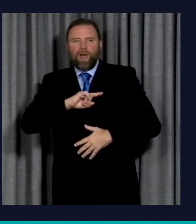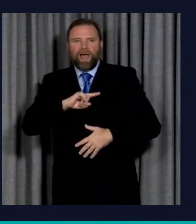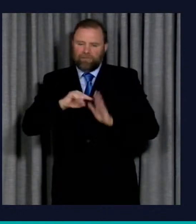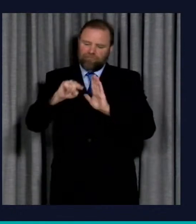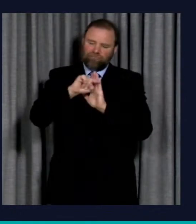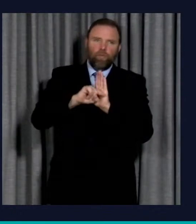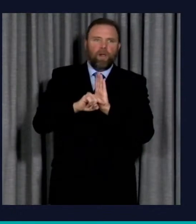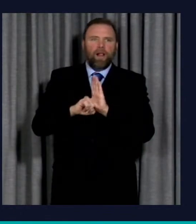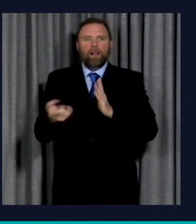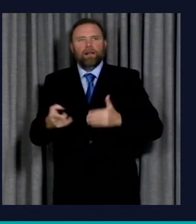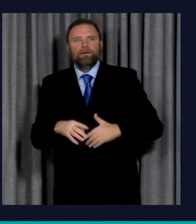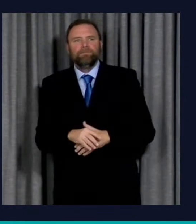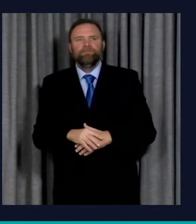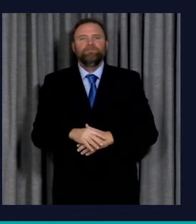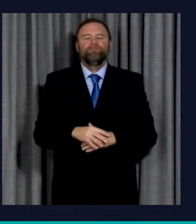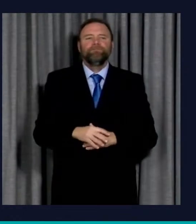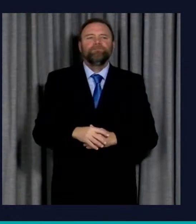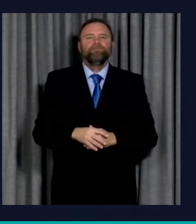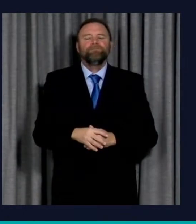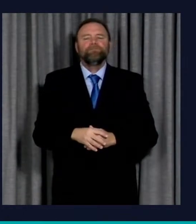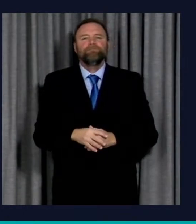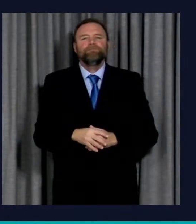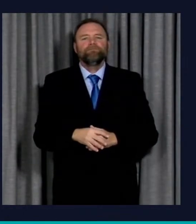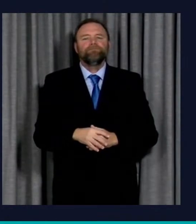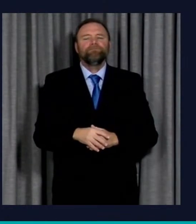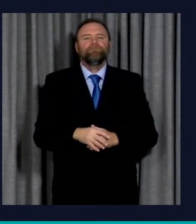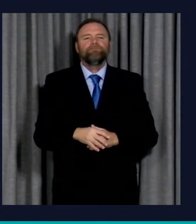regulation framework here in Wales.